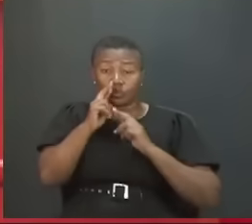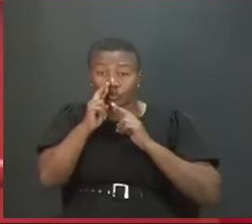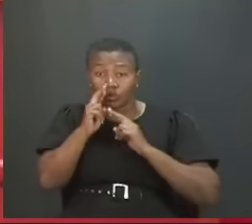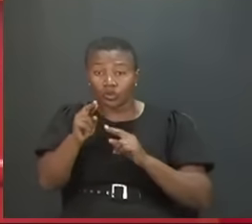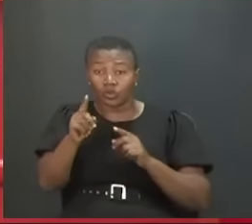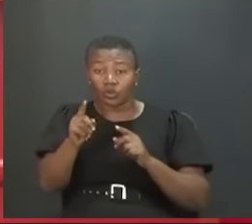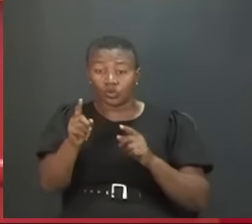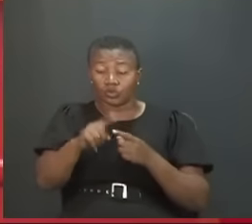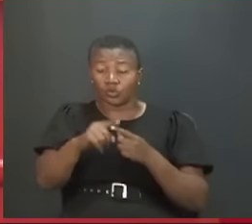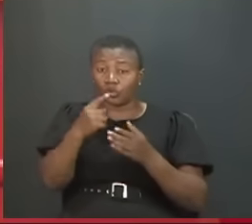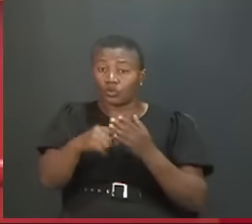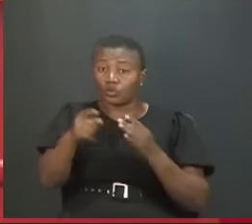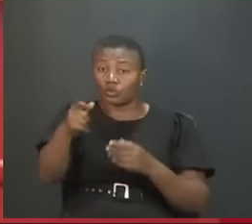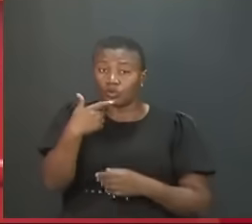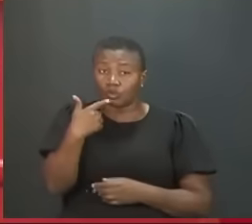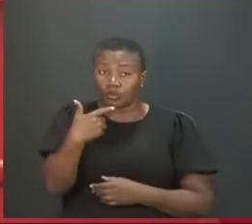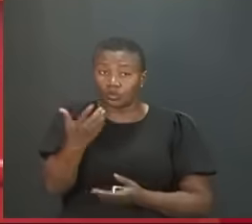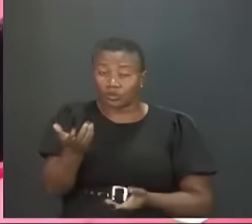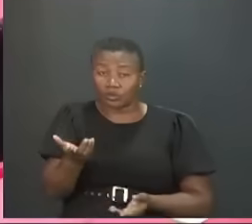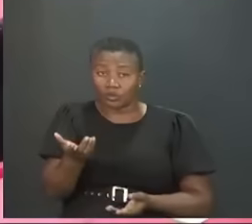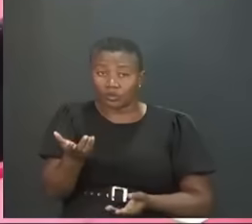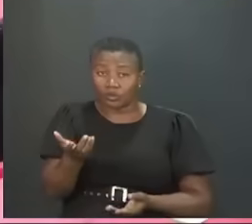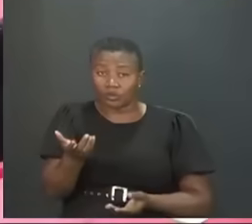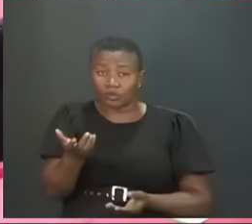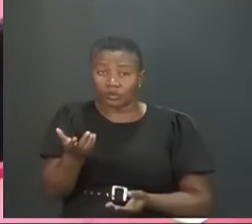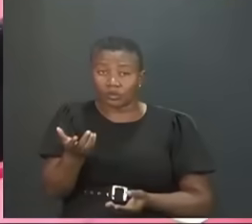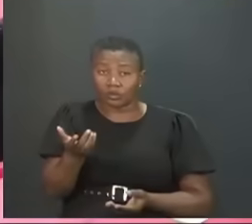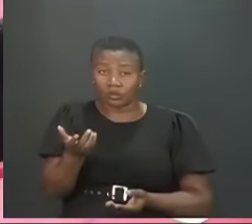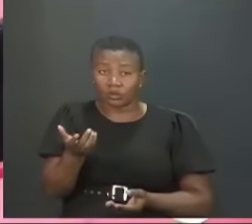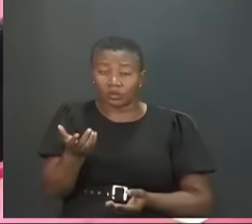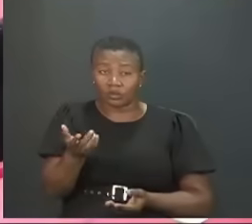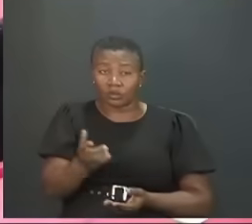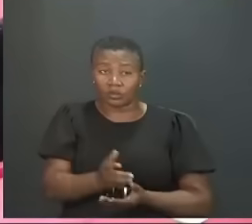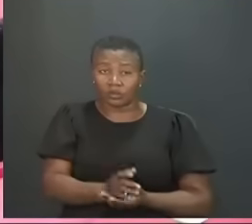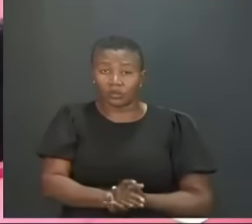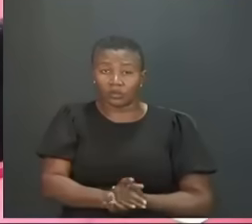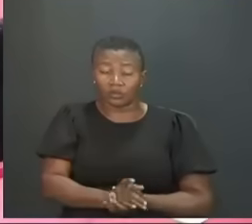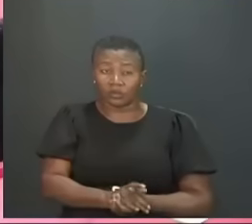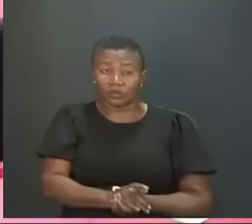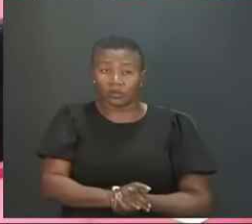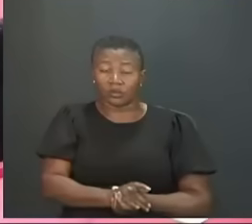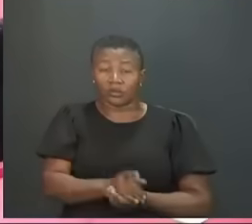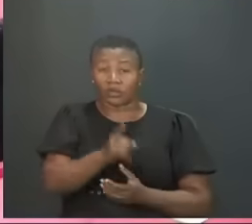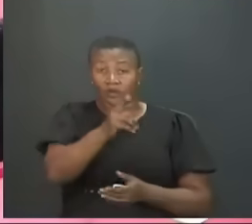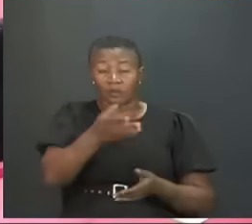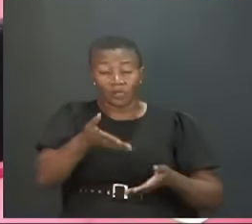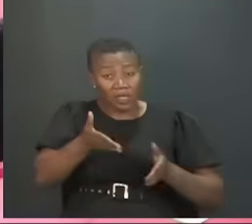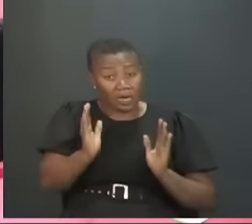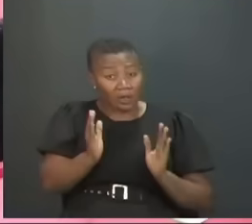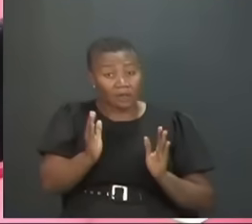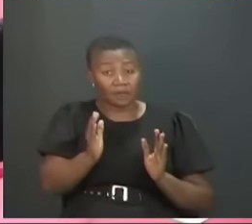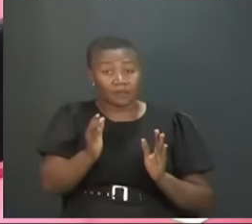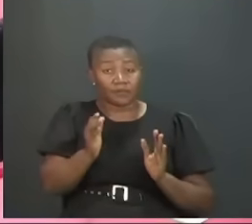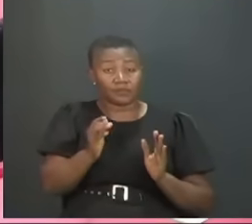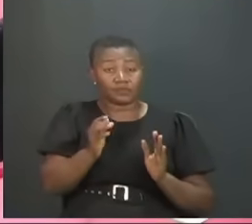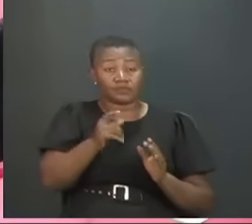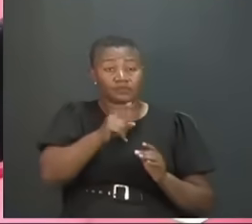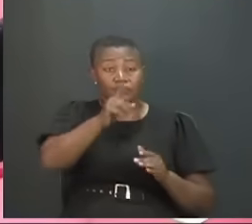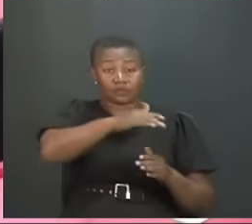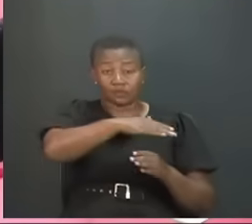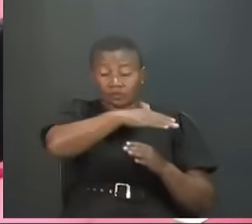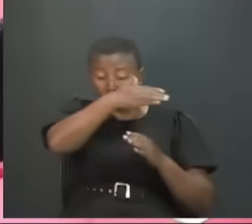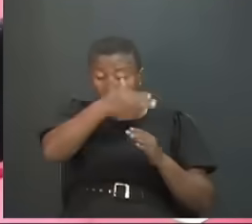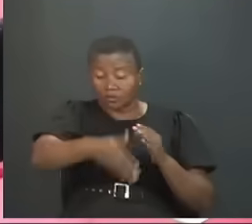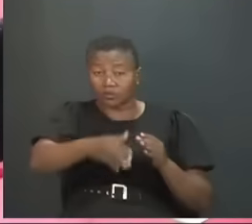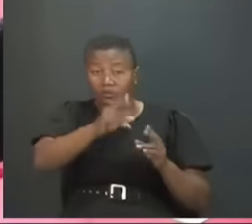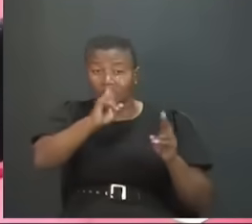saying, before I could open the floor to take comment on the business statement, it will be fair and just that we conclude the issue